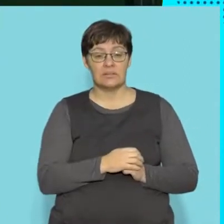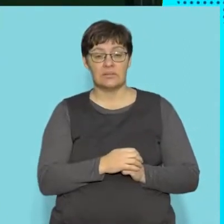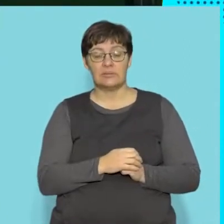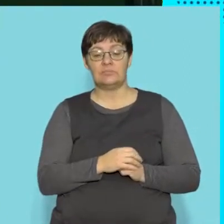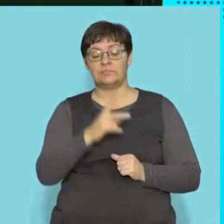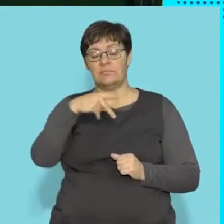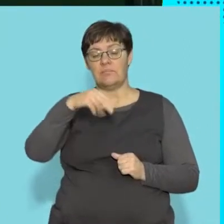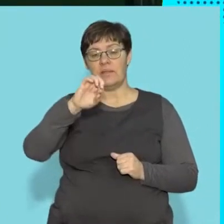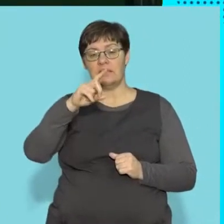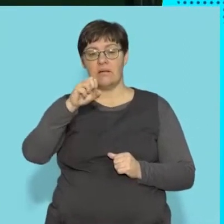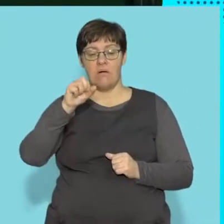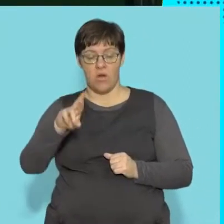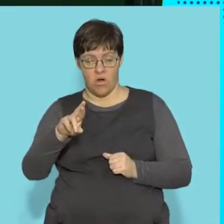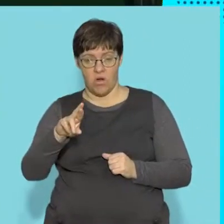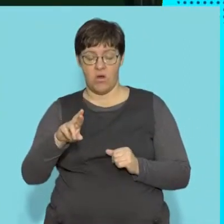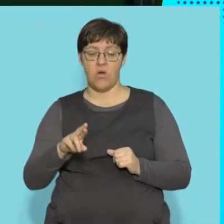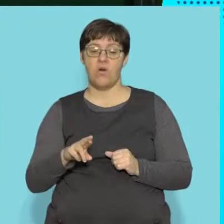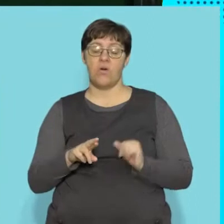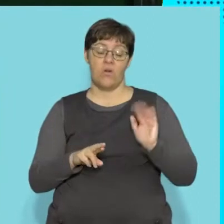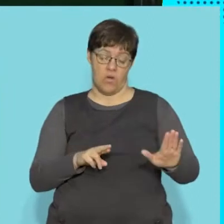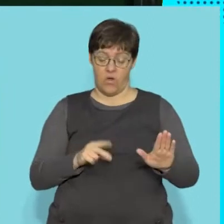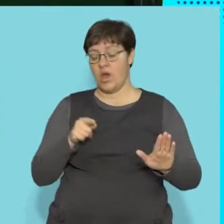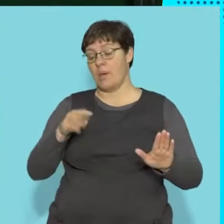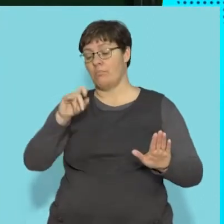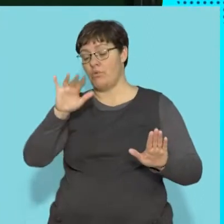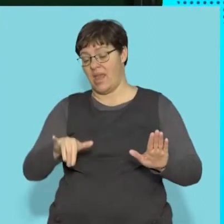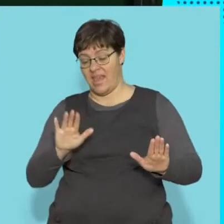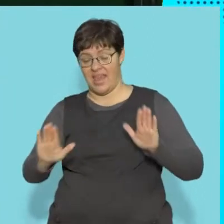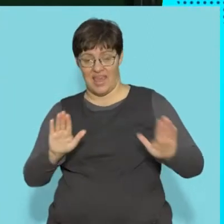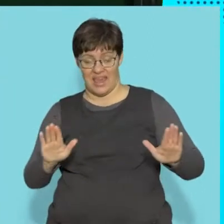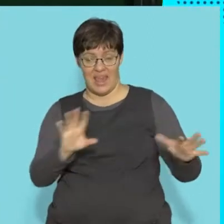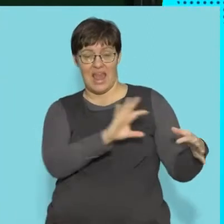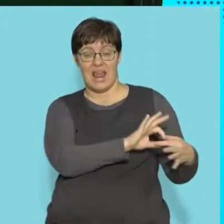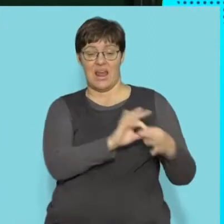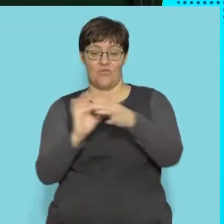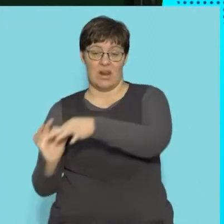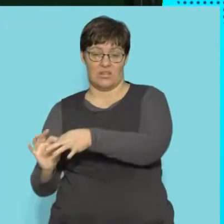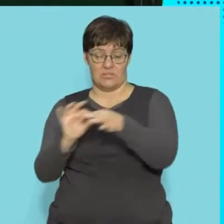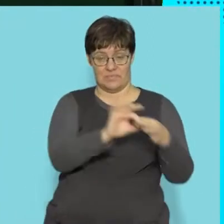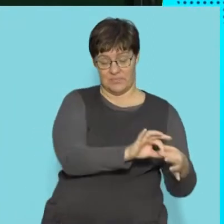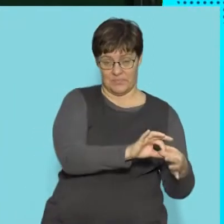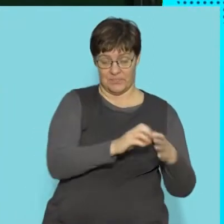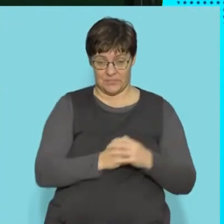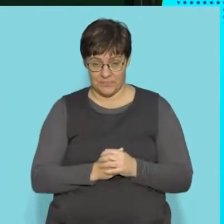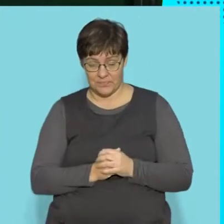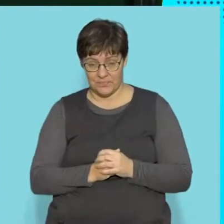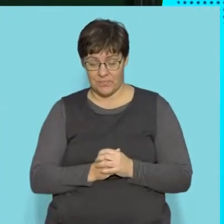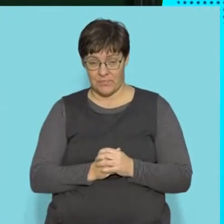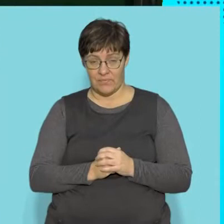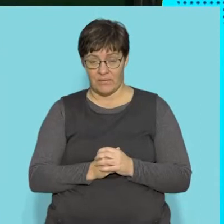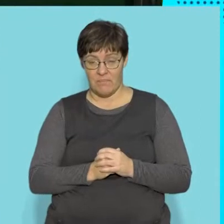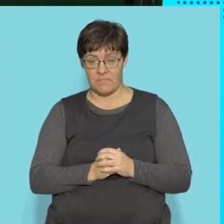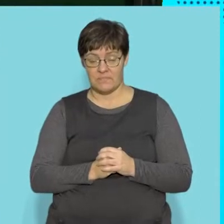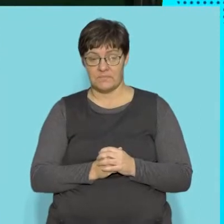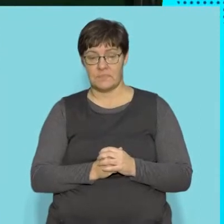a predator-prey interaction or a predator-prey relationship graph.